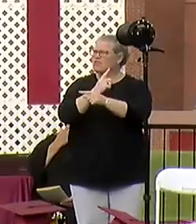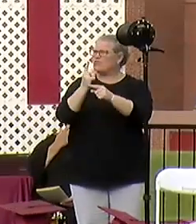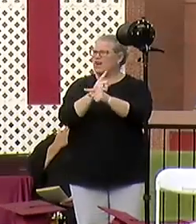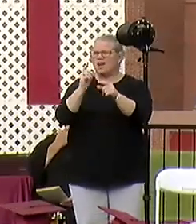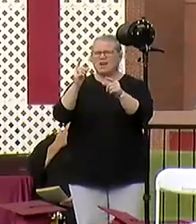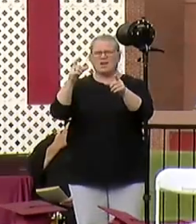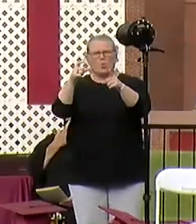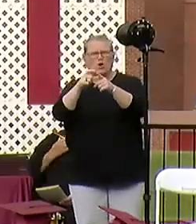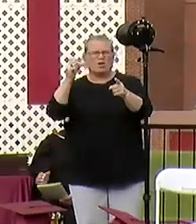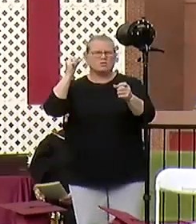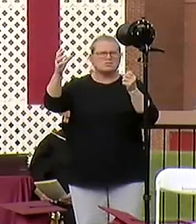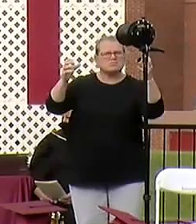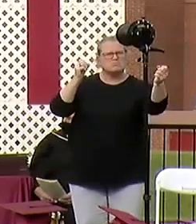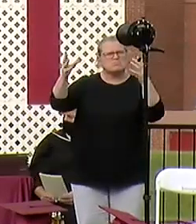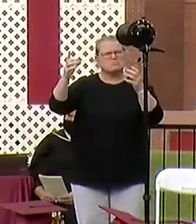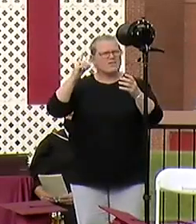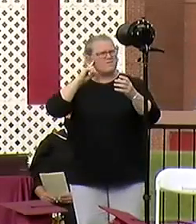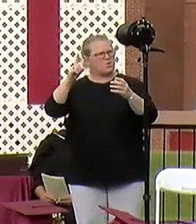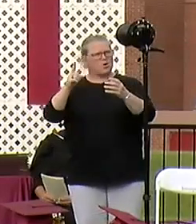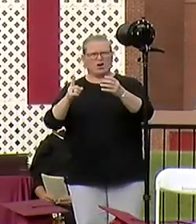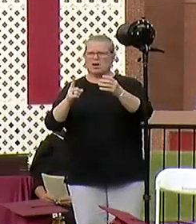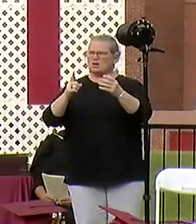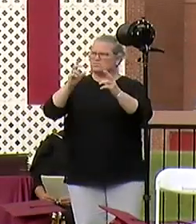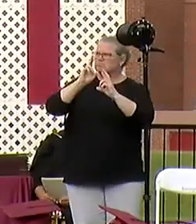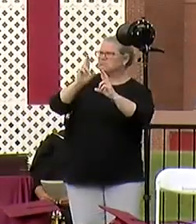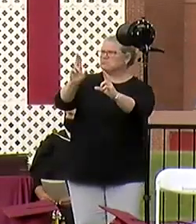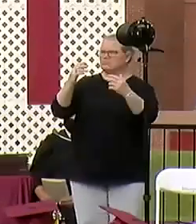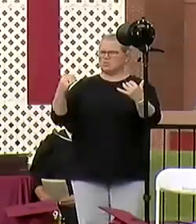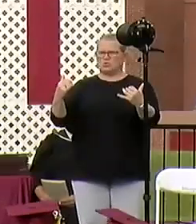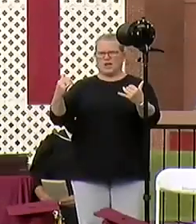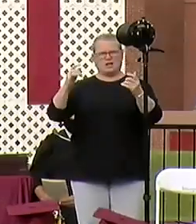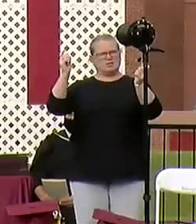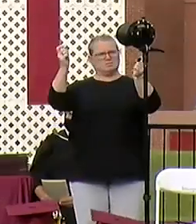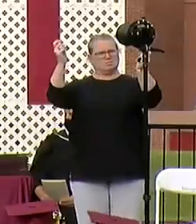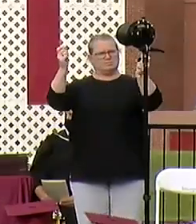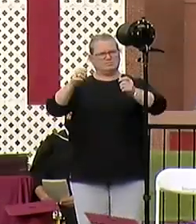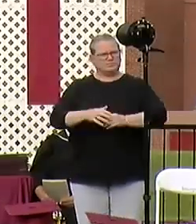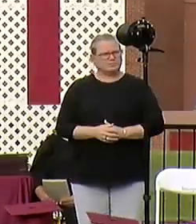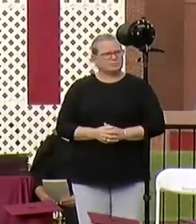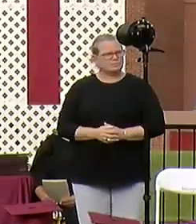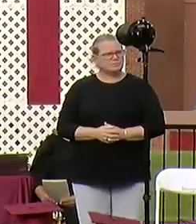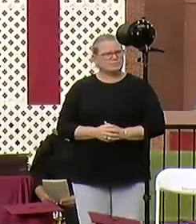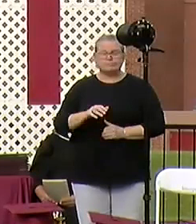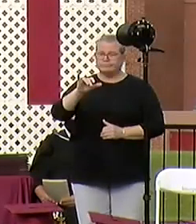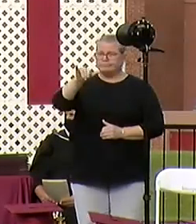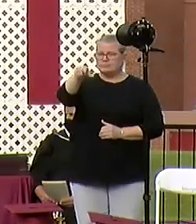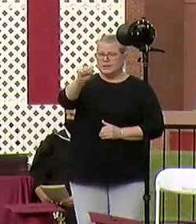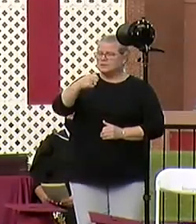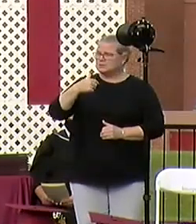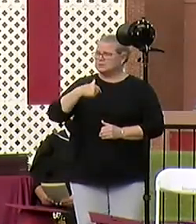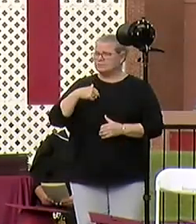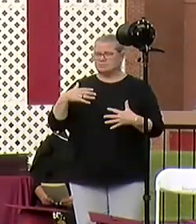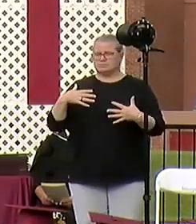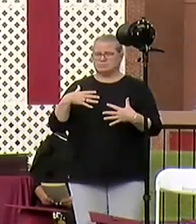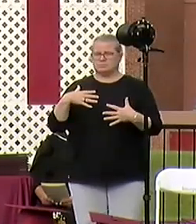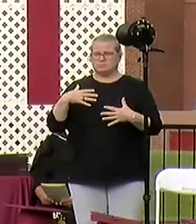justice to this occasion? Yet, despite my glossophobia, I was and I am